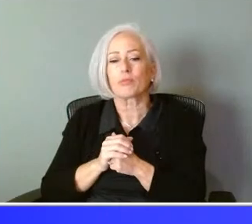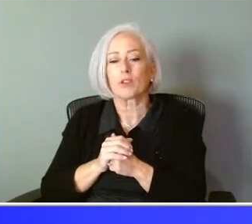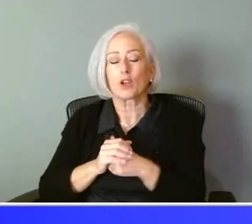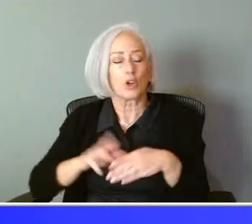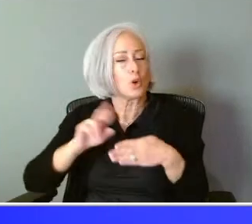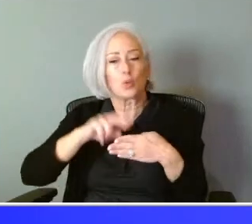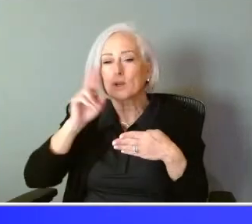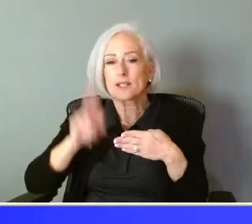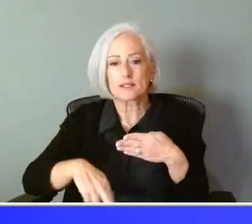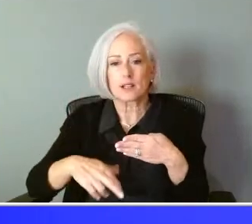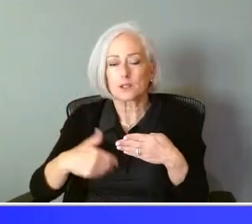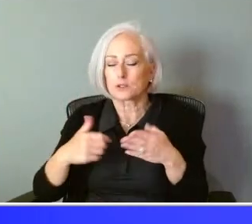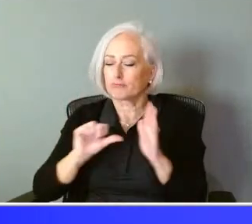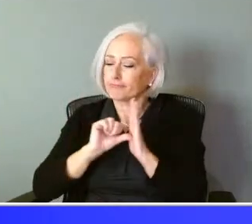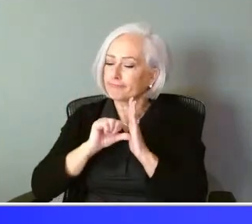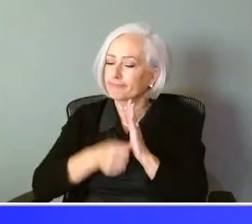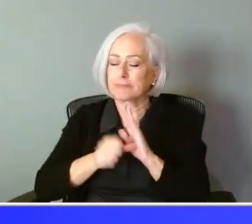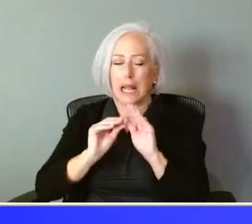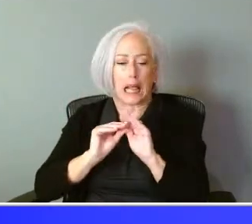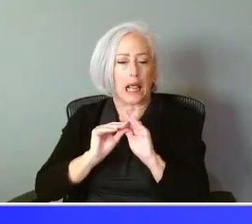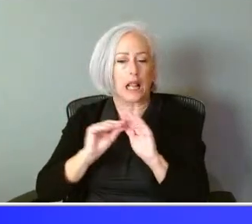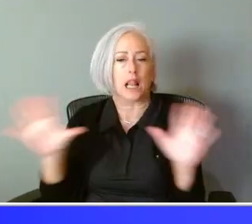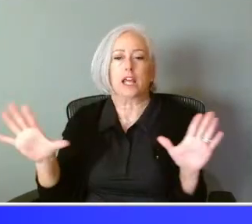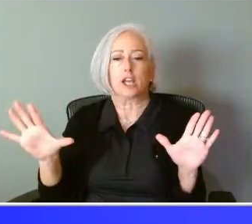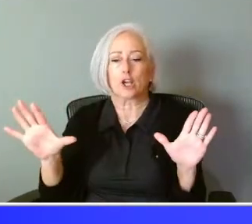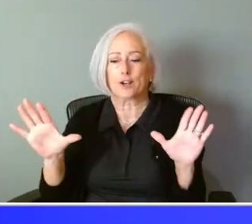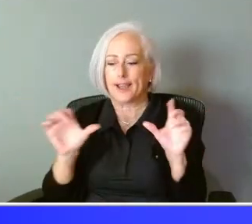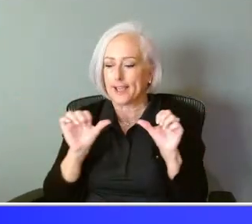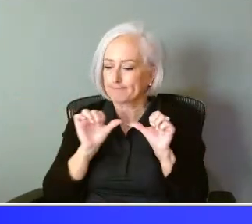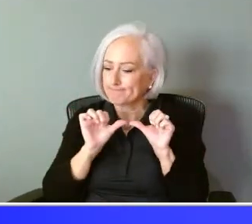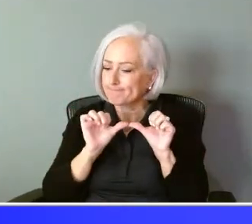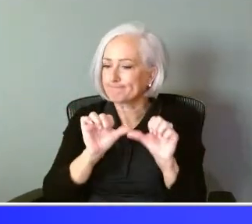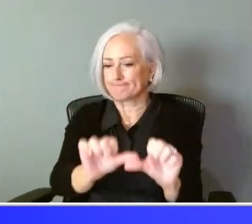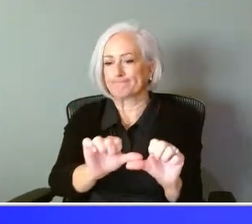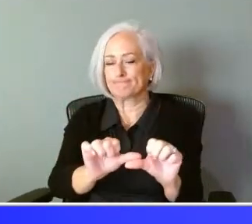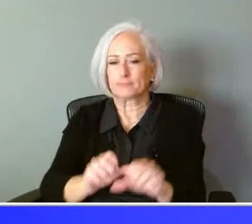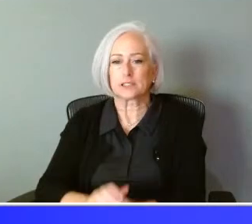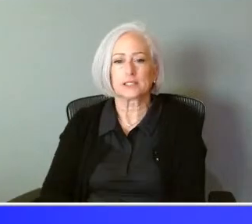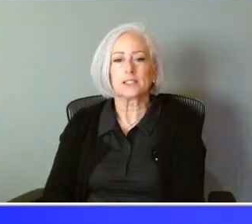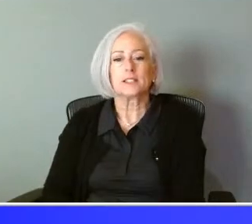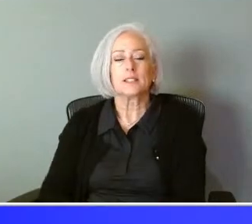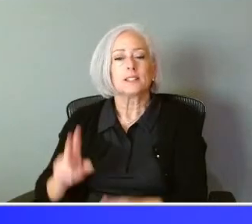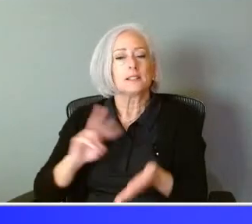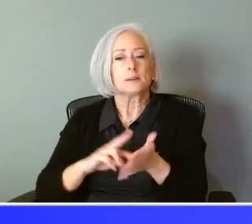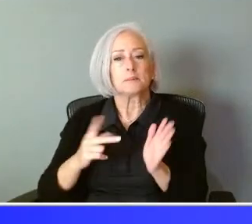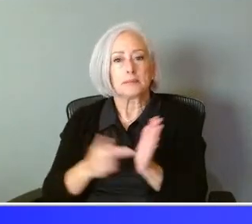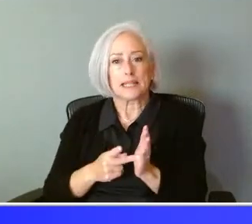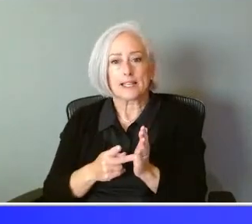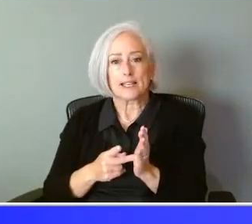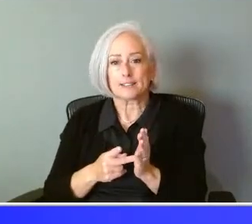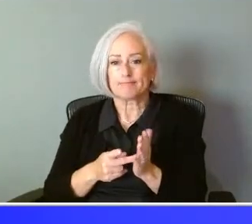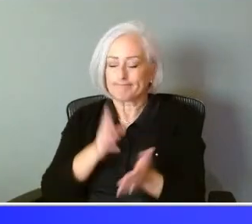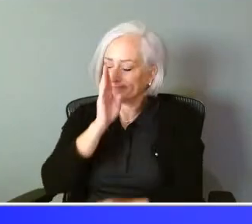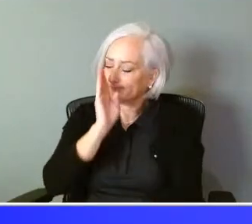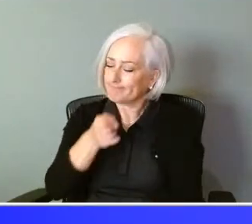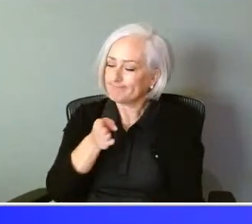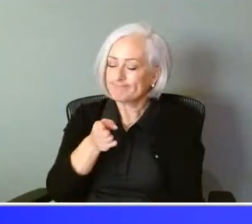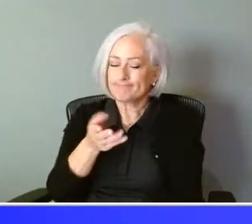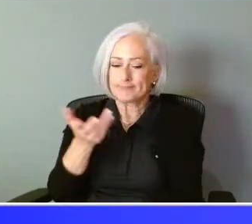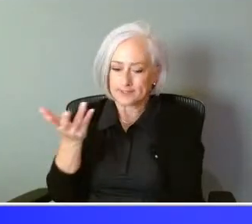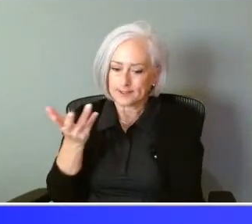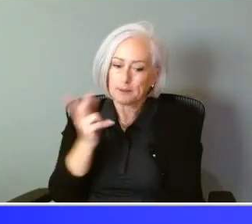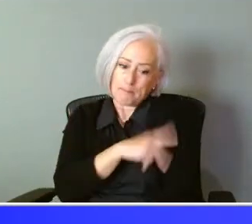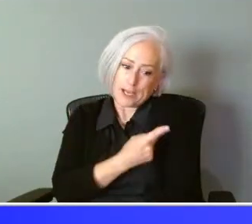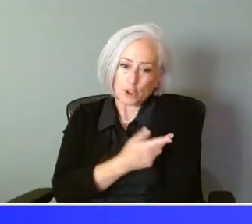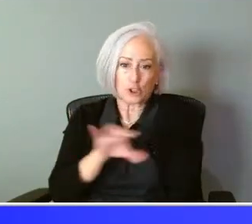quite clear and very consistent. And that is that, frankly, patients do better at